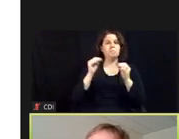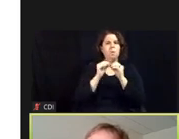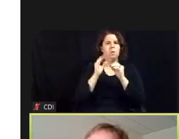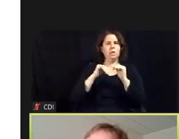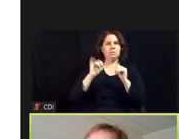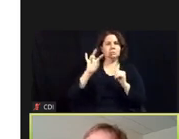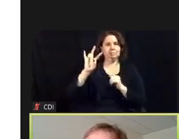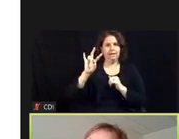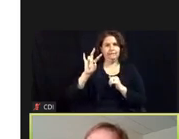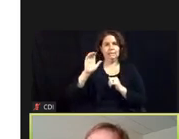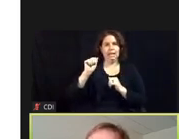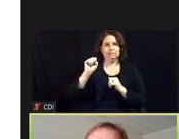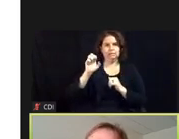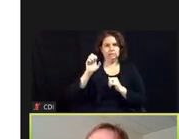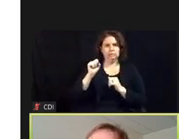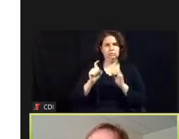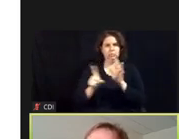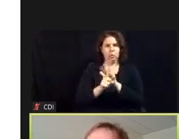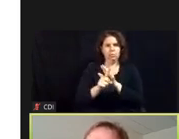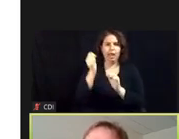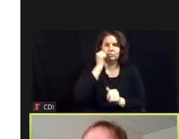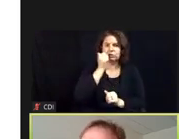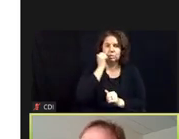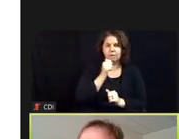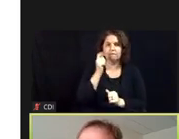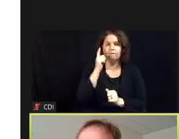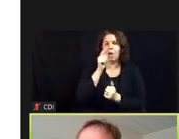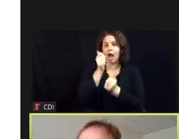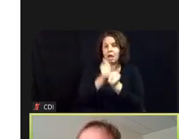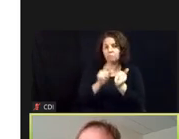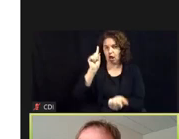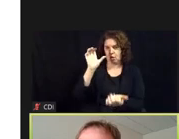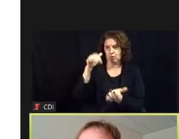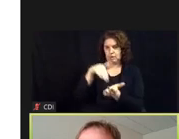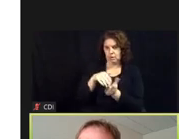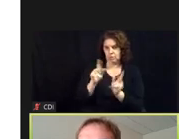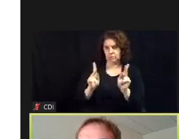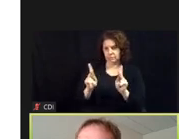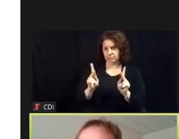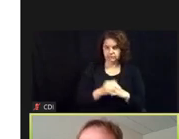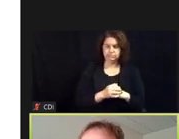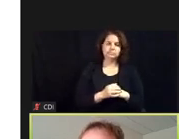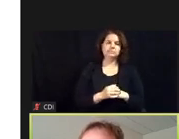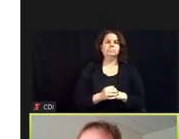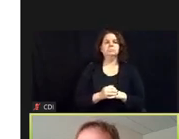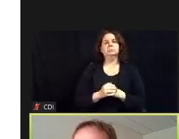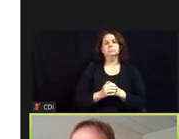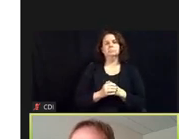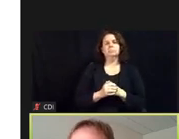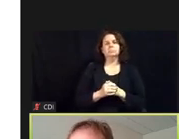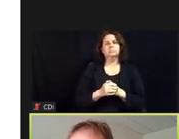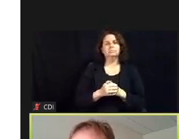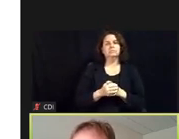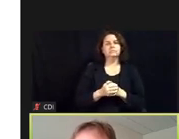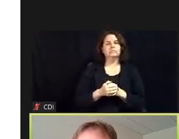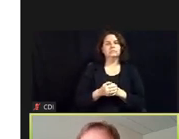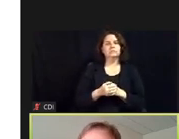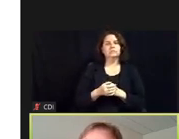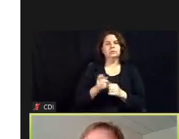interval, and requiring a percent positivity of tests of less than